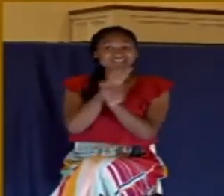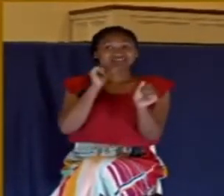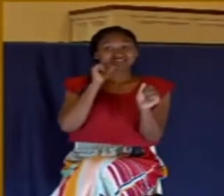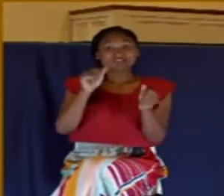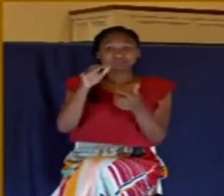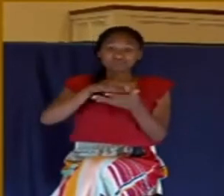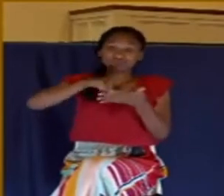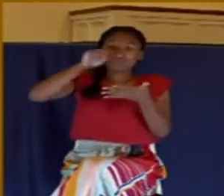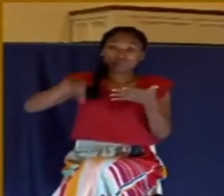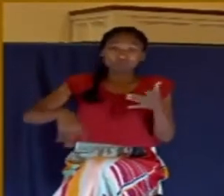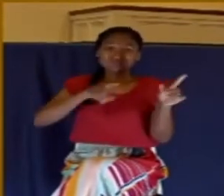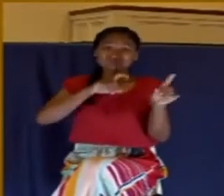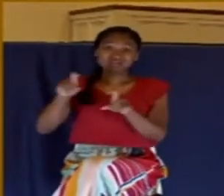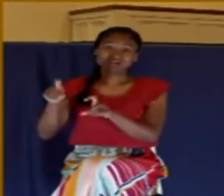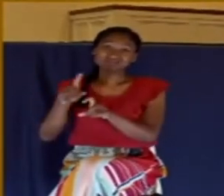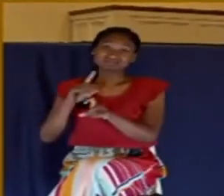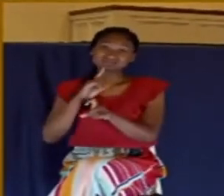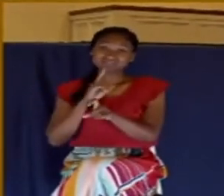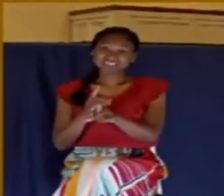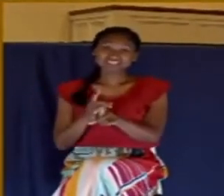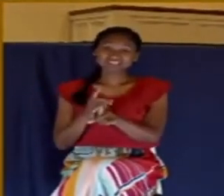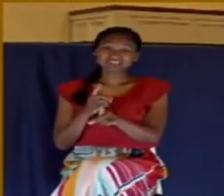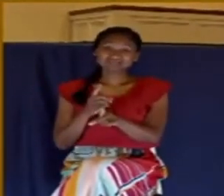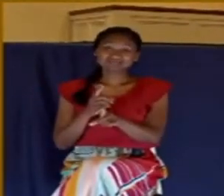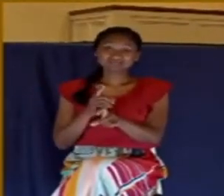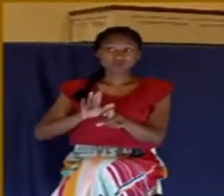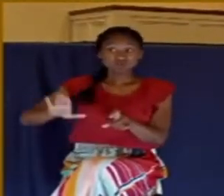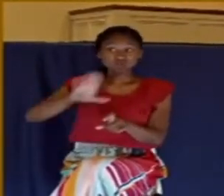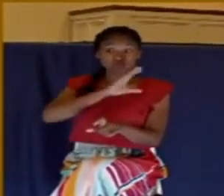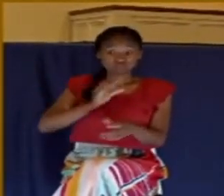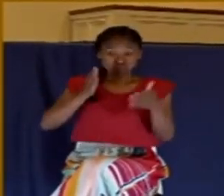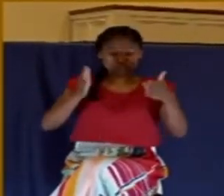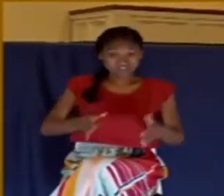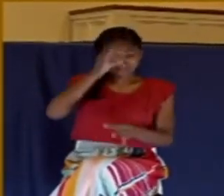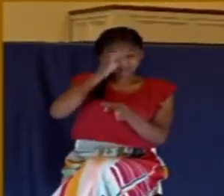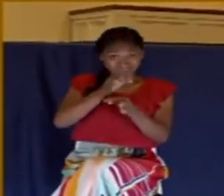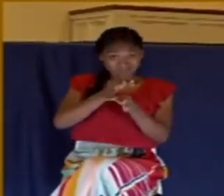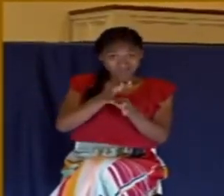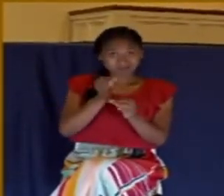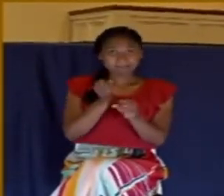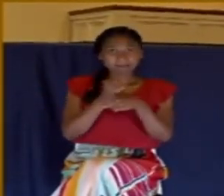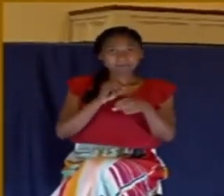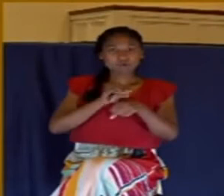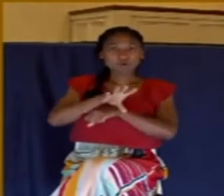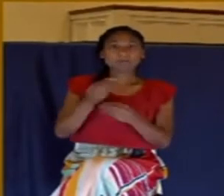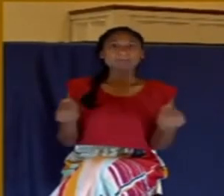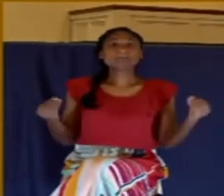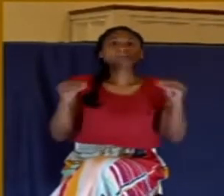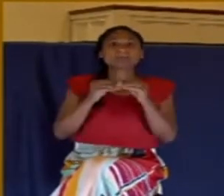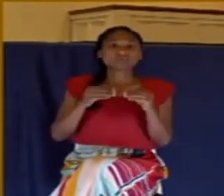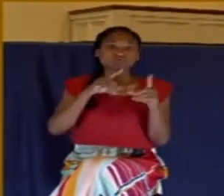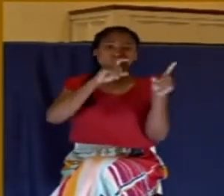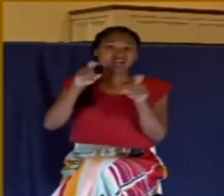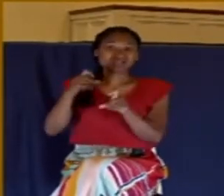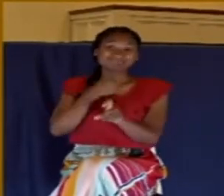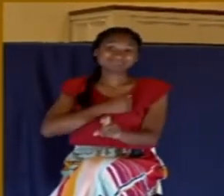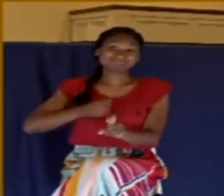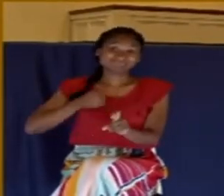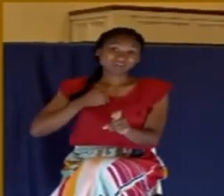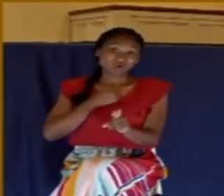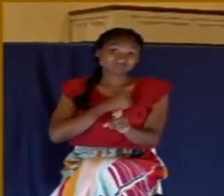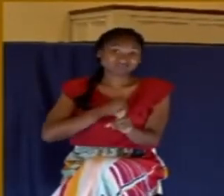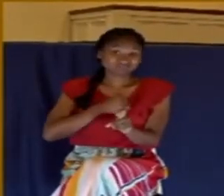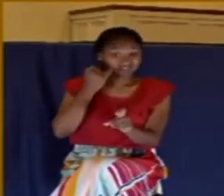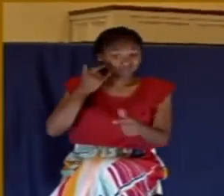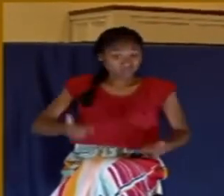fact, your Christianity may bring more trials. Because if you live in this ungodly world and you stand for the truth,